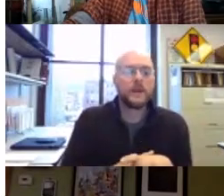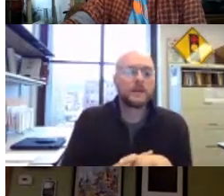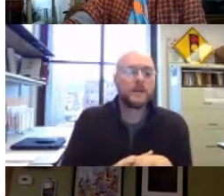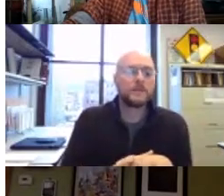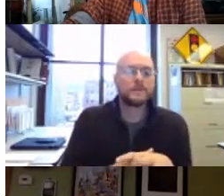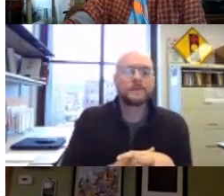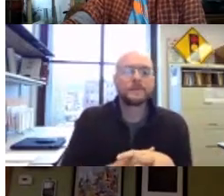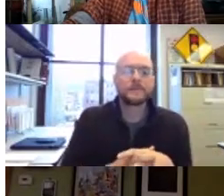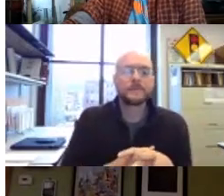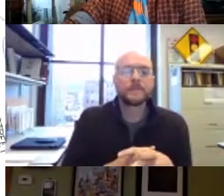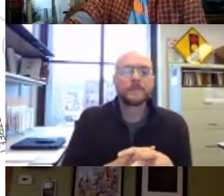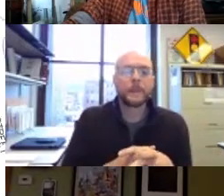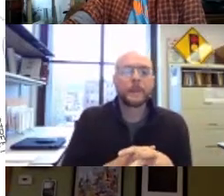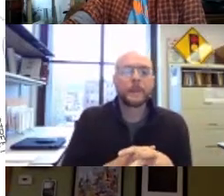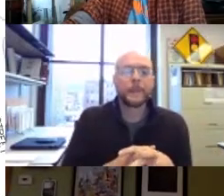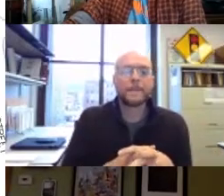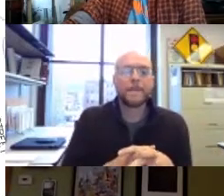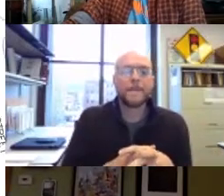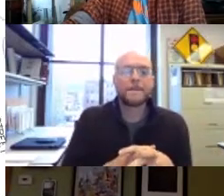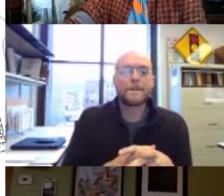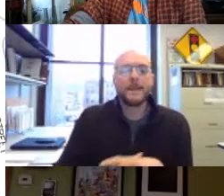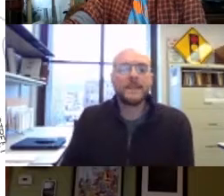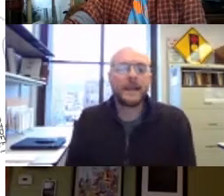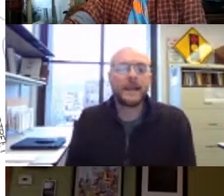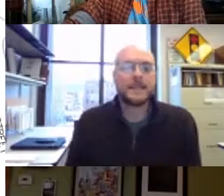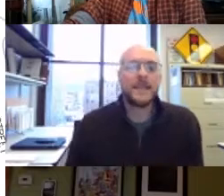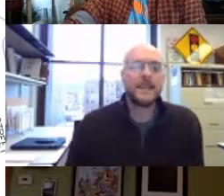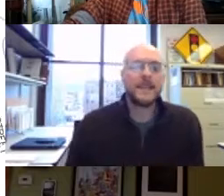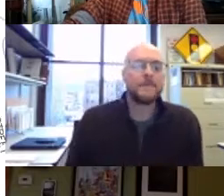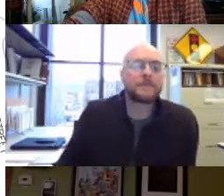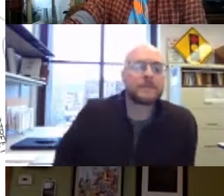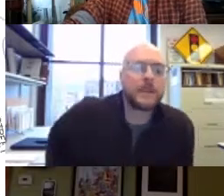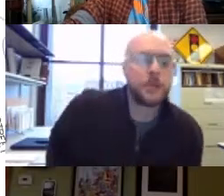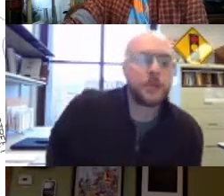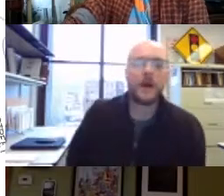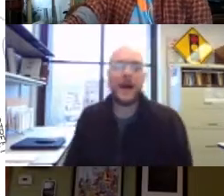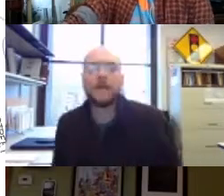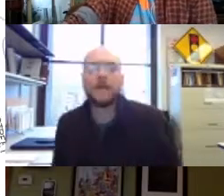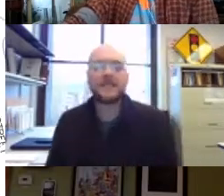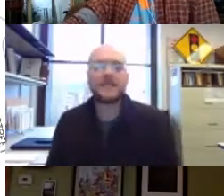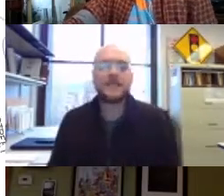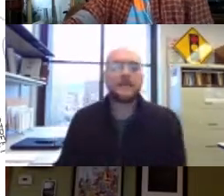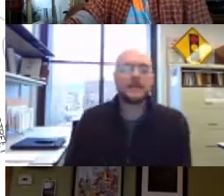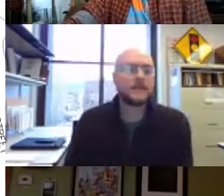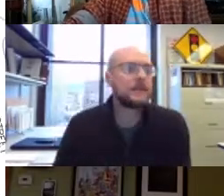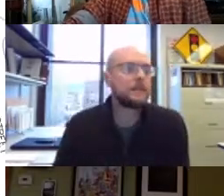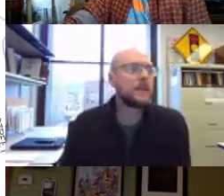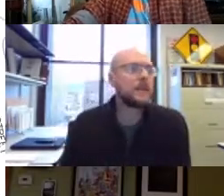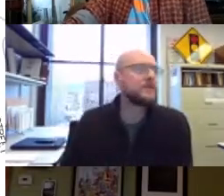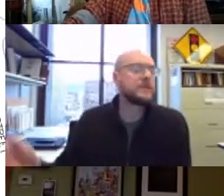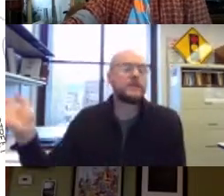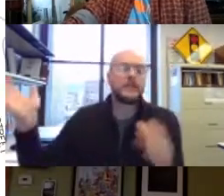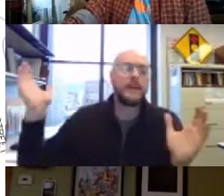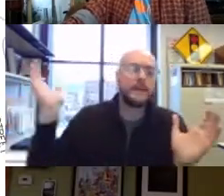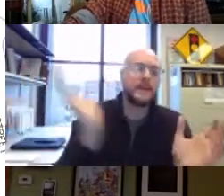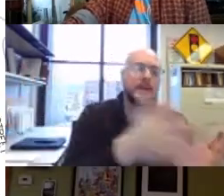Go ahead, Ricardo. That gets us then to past the post